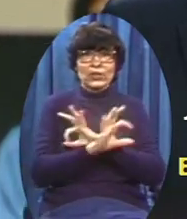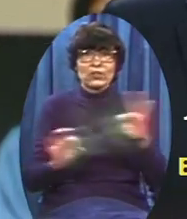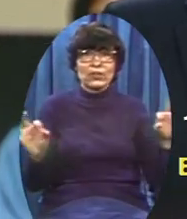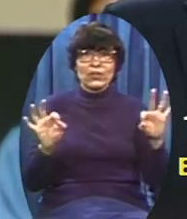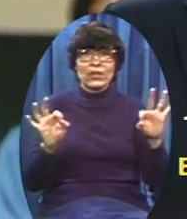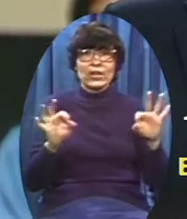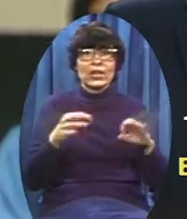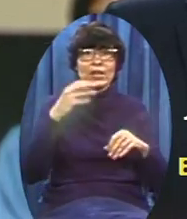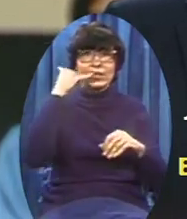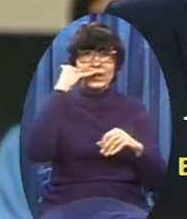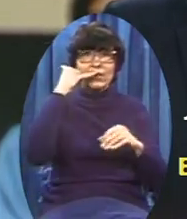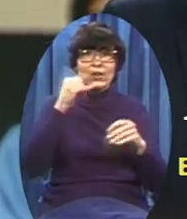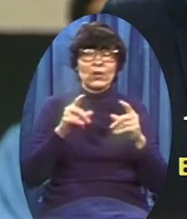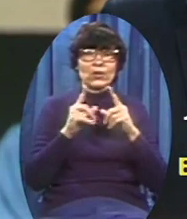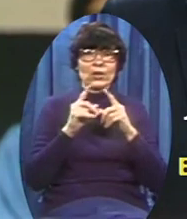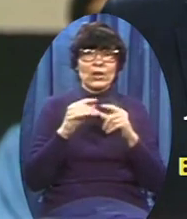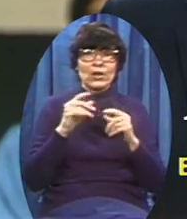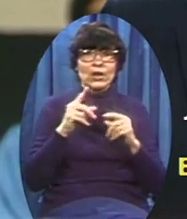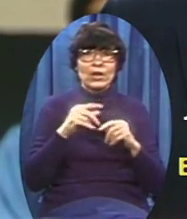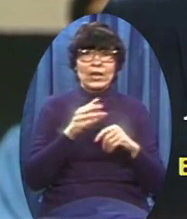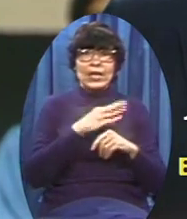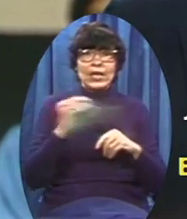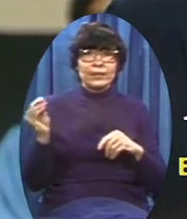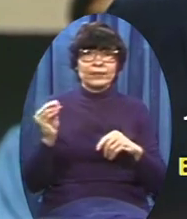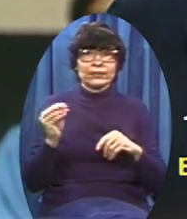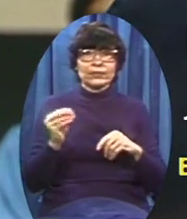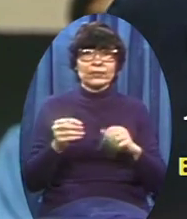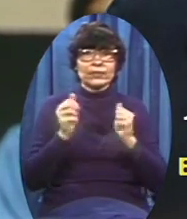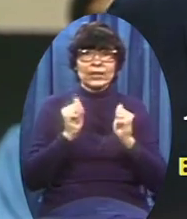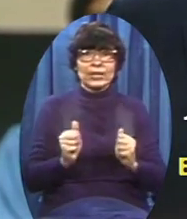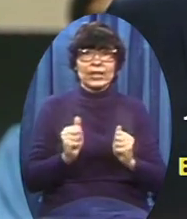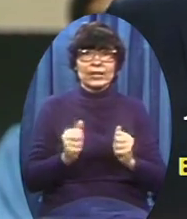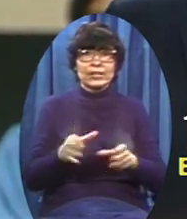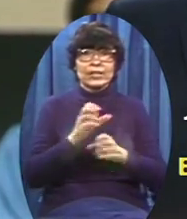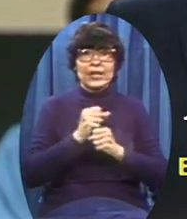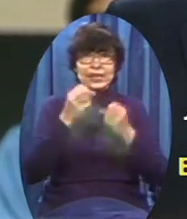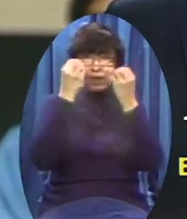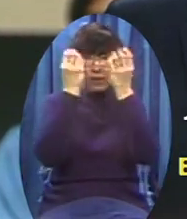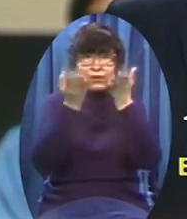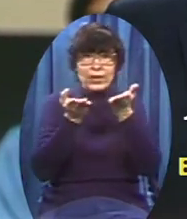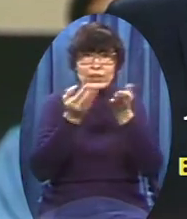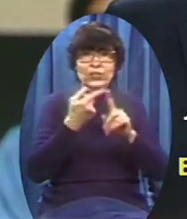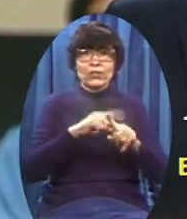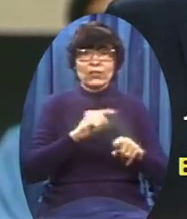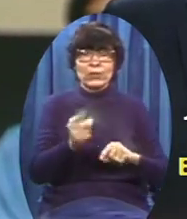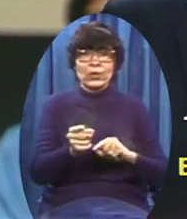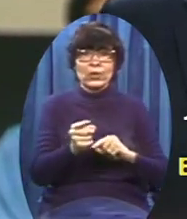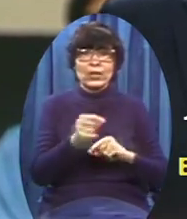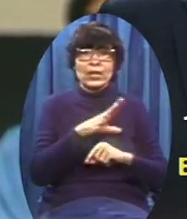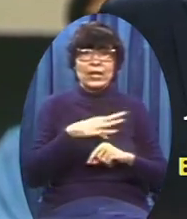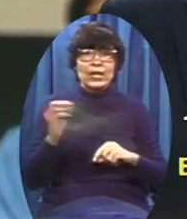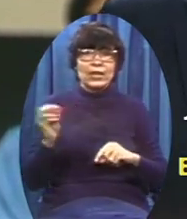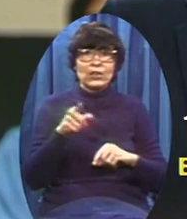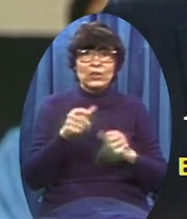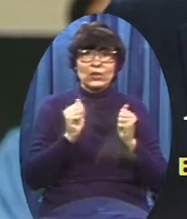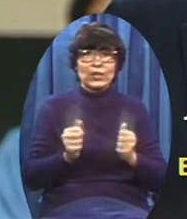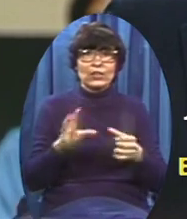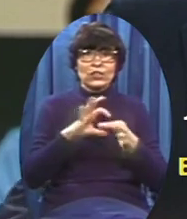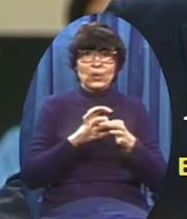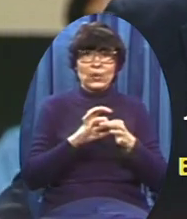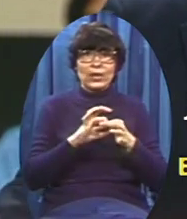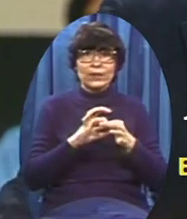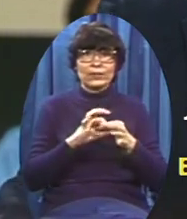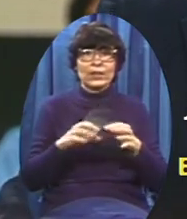to take the information, help you as you enlist as one of our faith partners. The number is